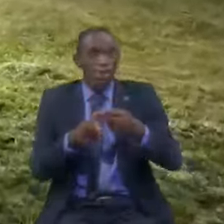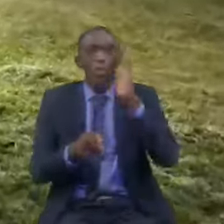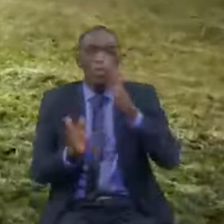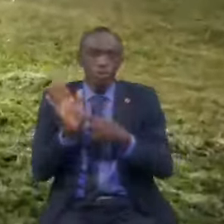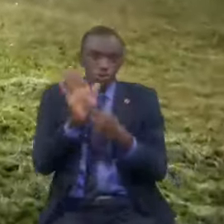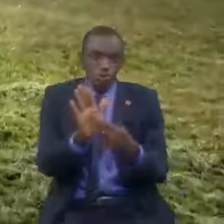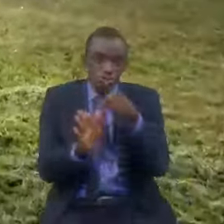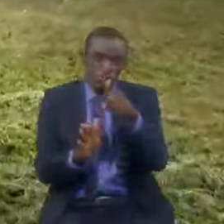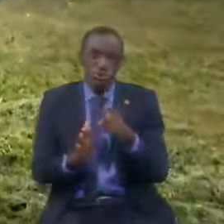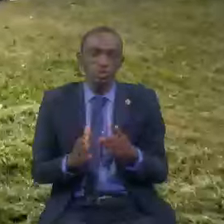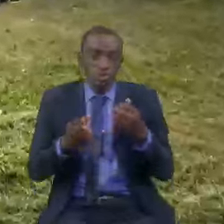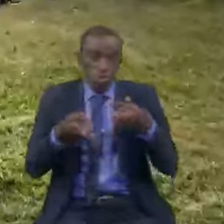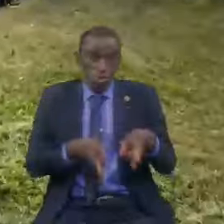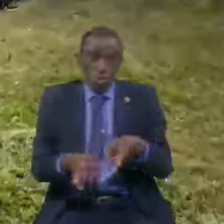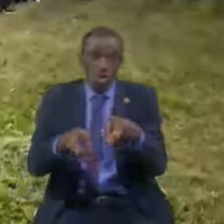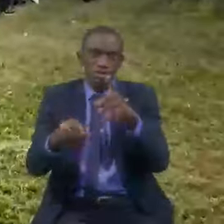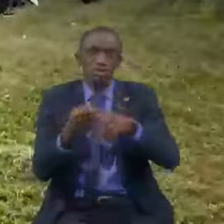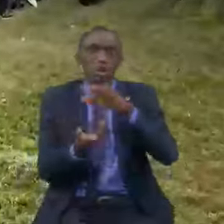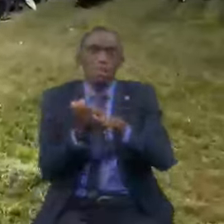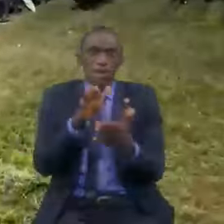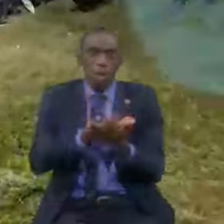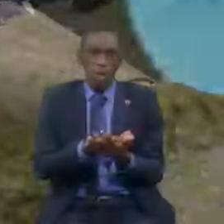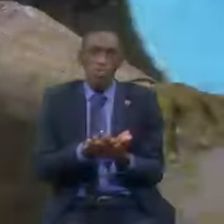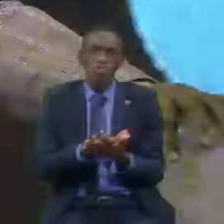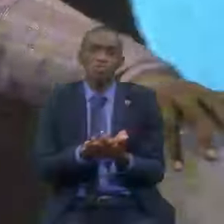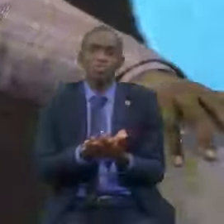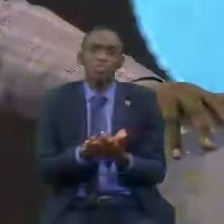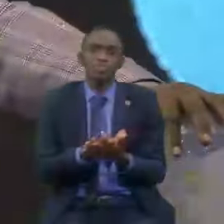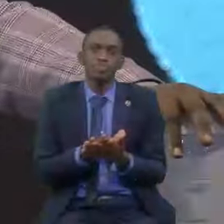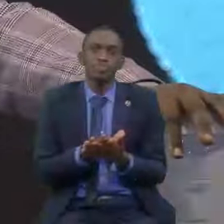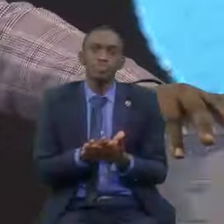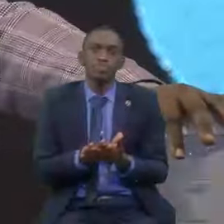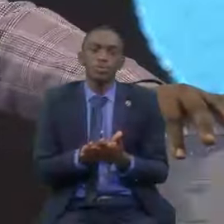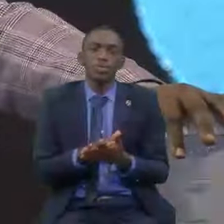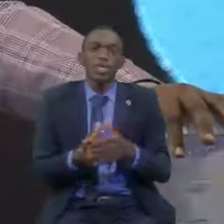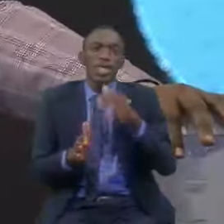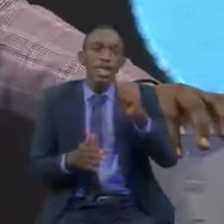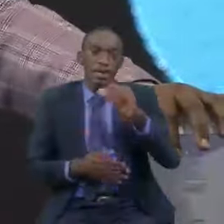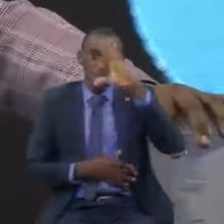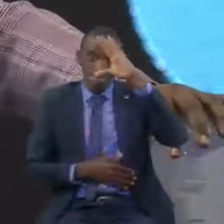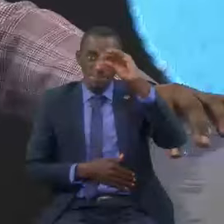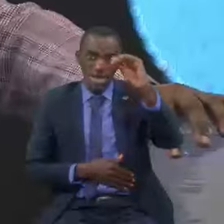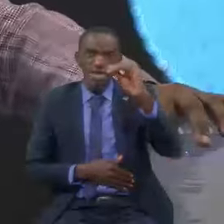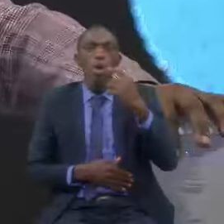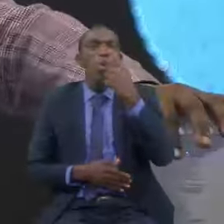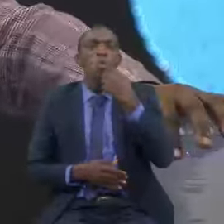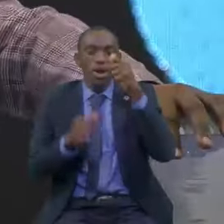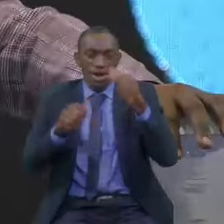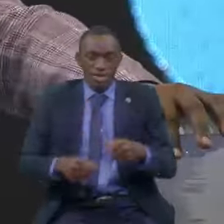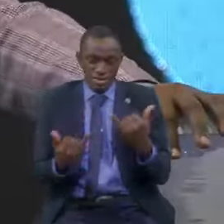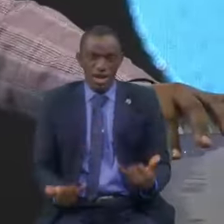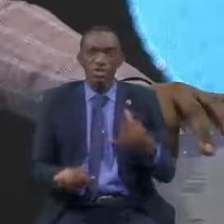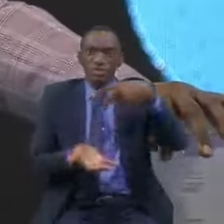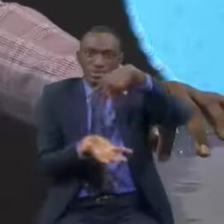to become a man who can now stand, a man who can now